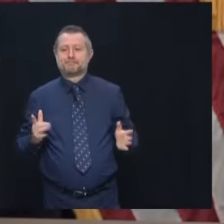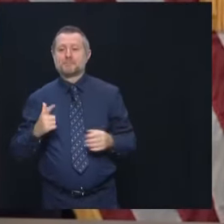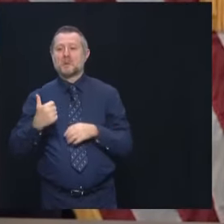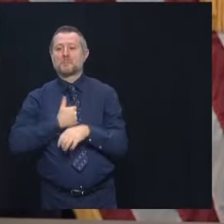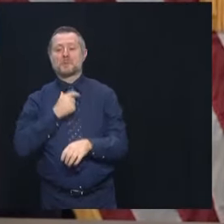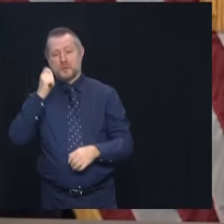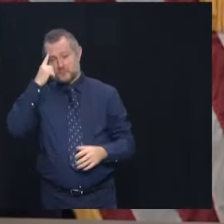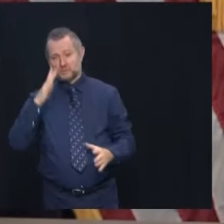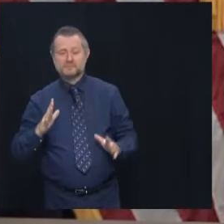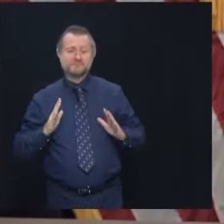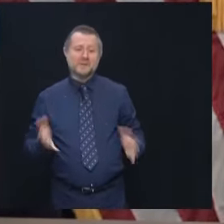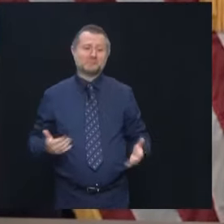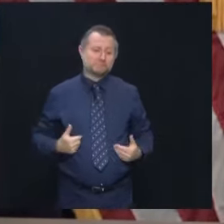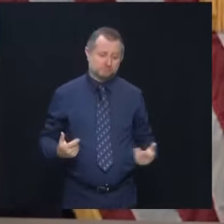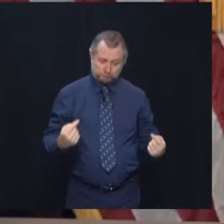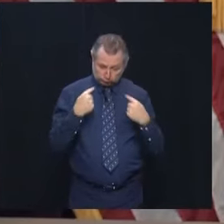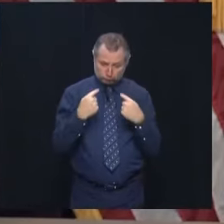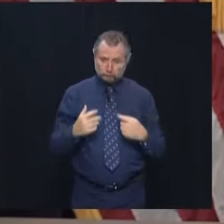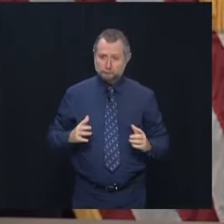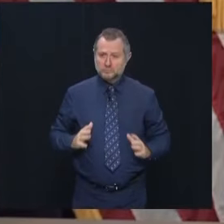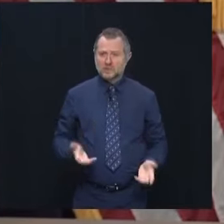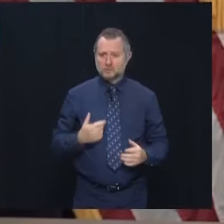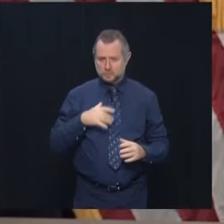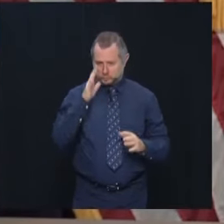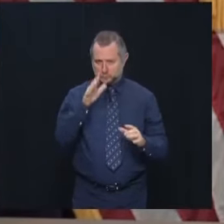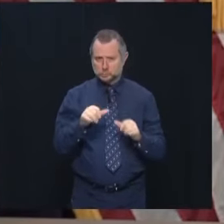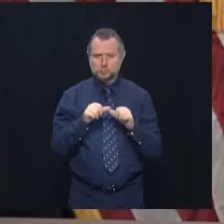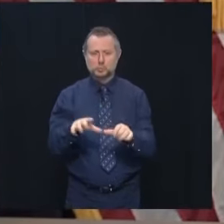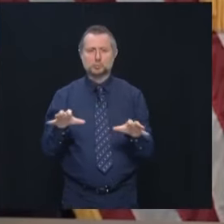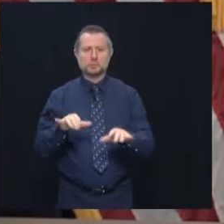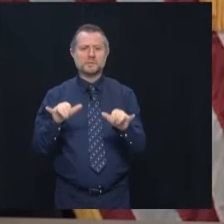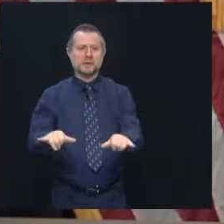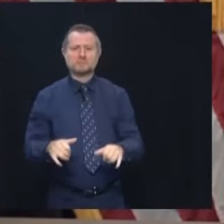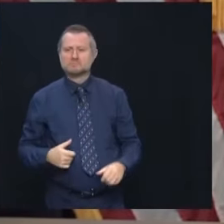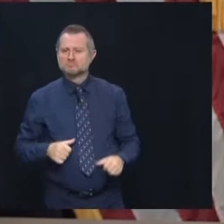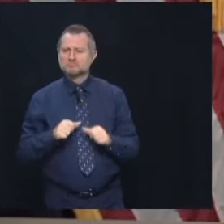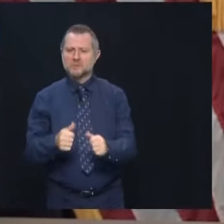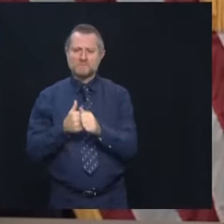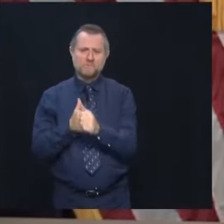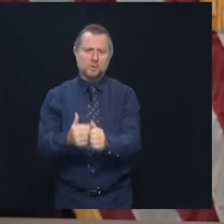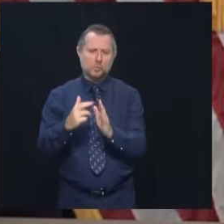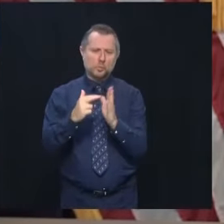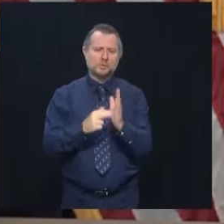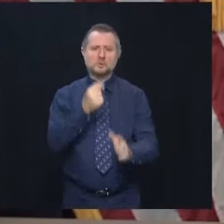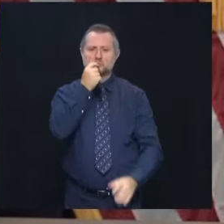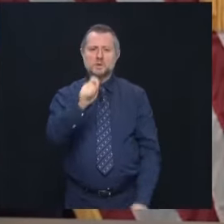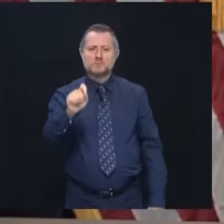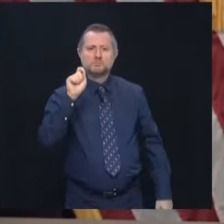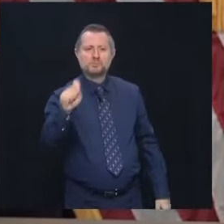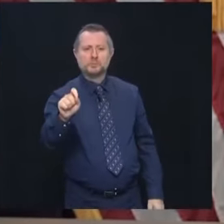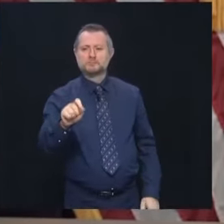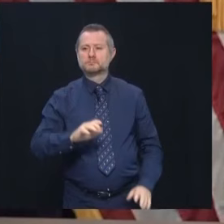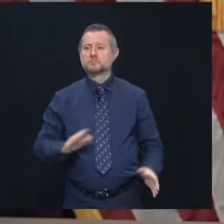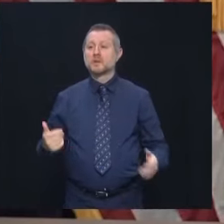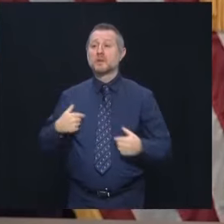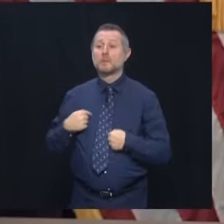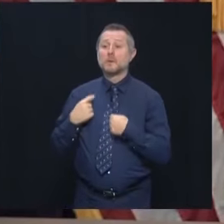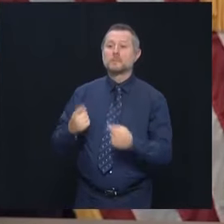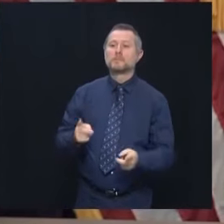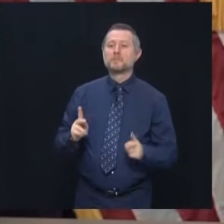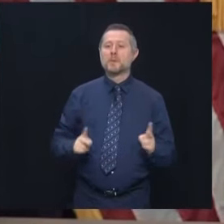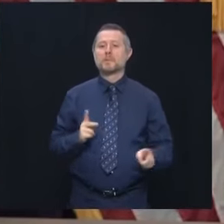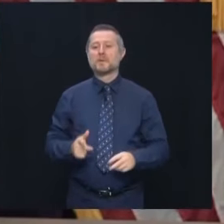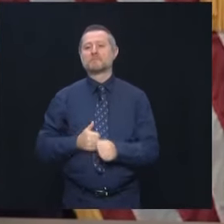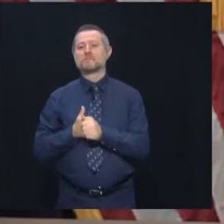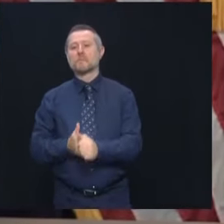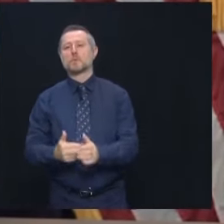going to continue doing it, and they're going to continue doing it no matter what we say, so you better just follow the rules. And we have seen a dramatic change in compliance as a result,